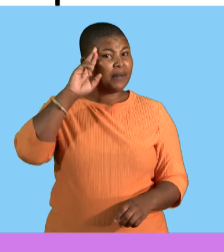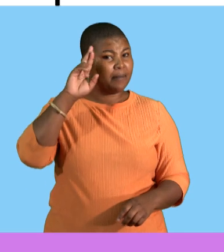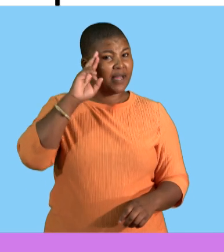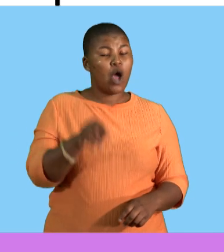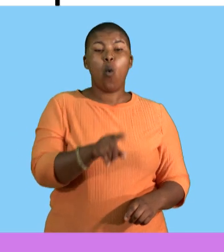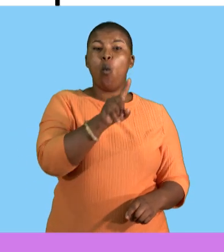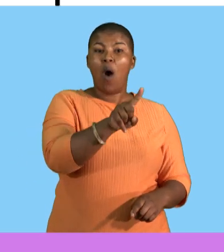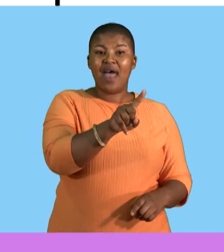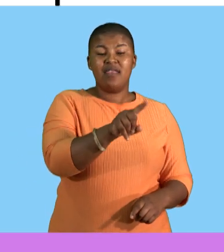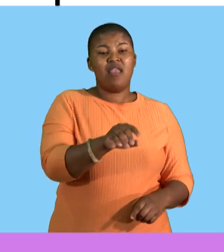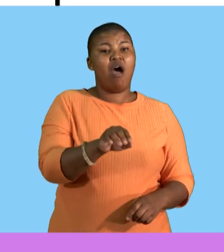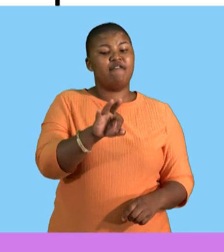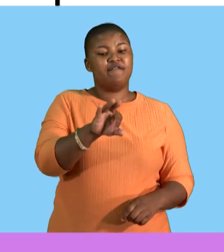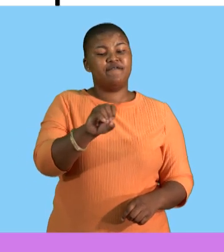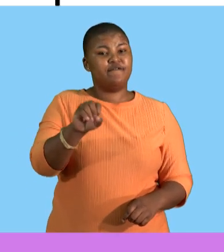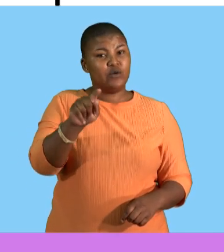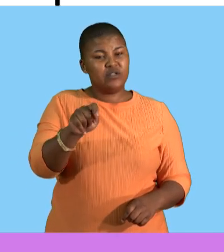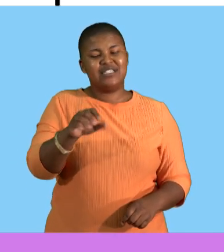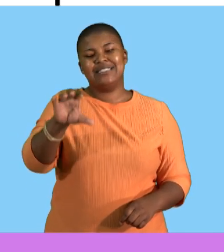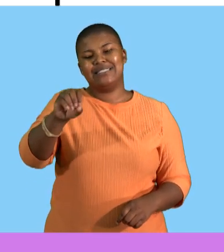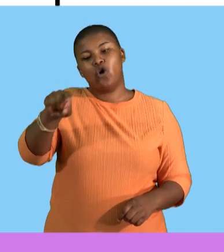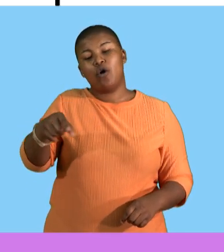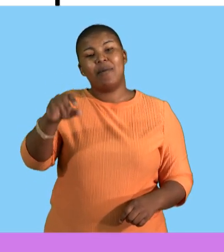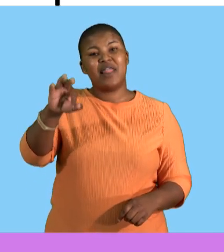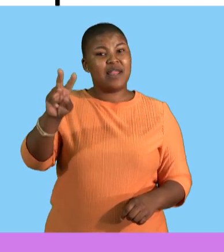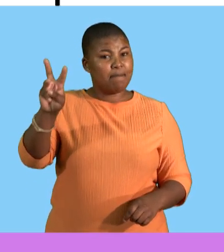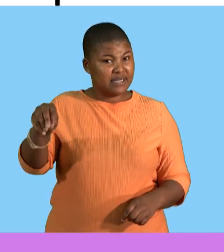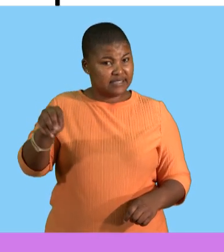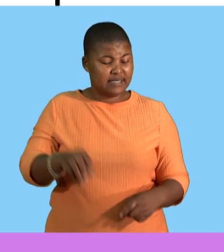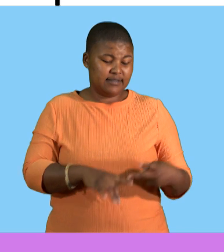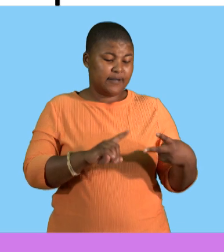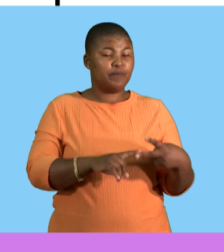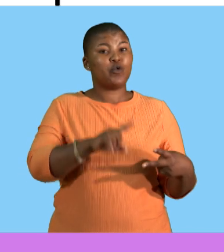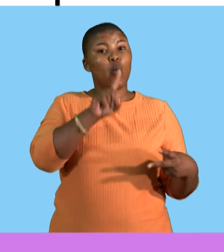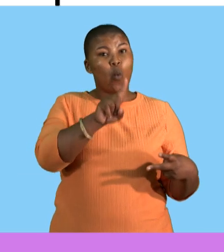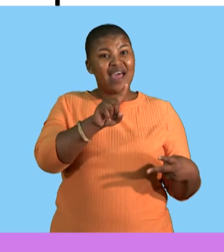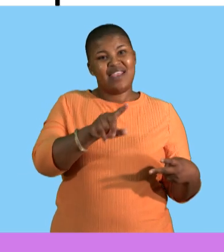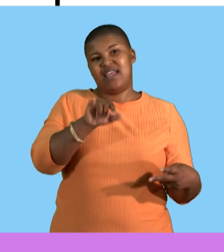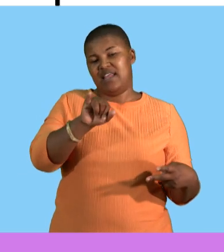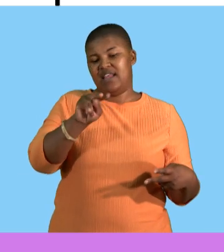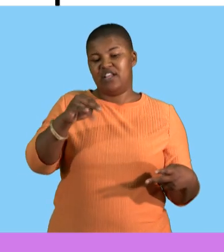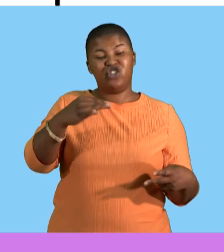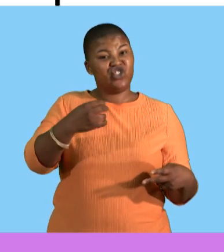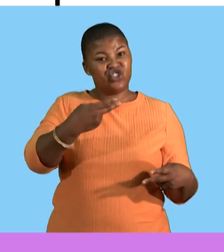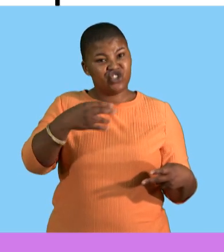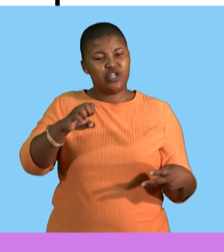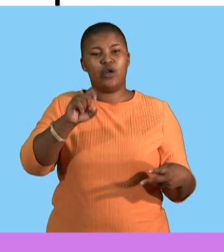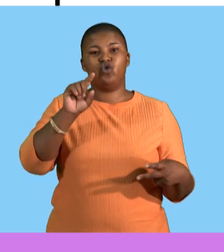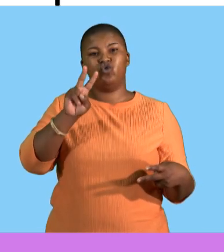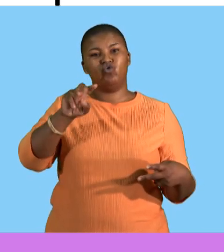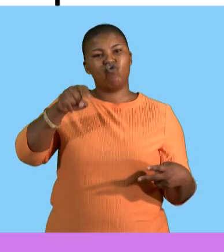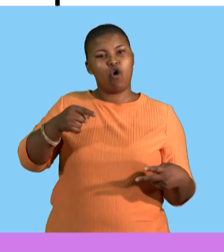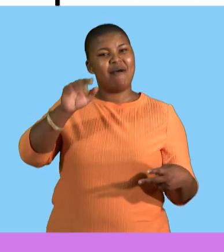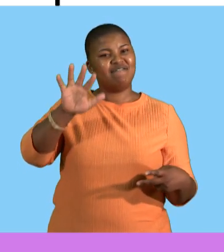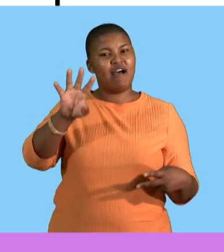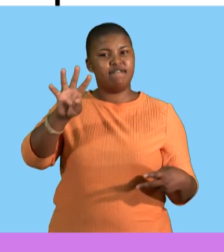1 foot is 0,3 meters, and then 1 inch is 2,54